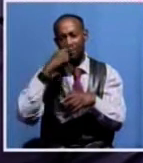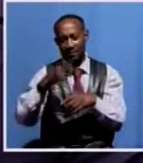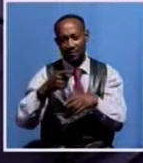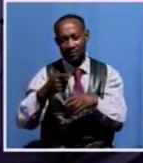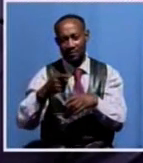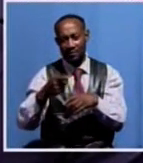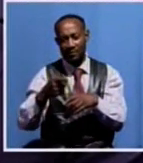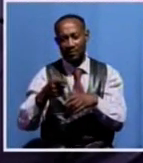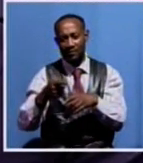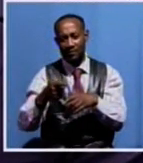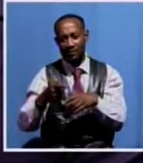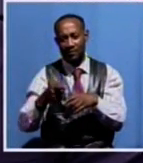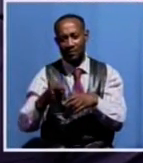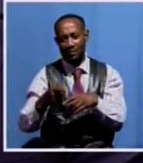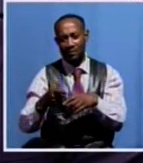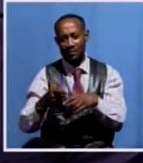policy decision.